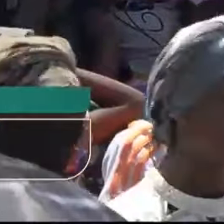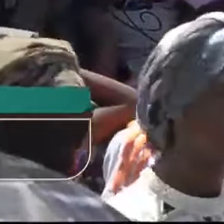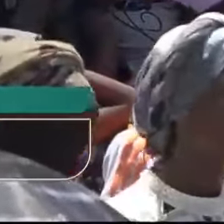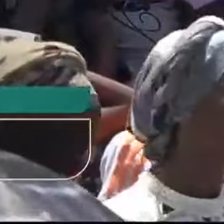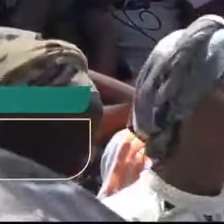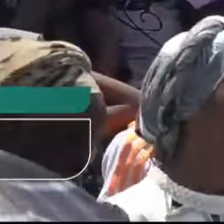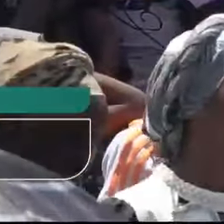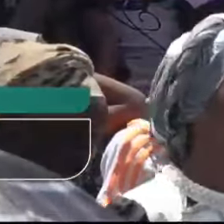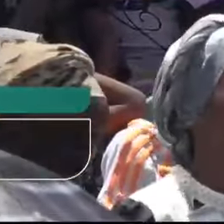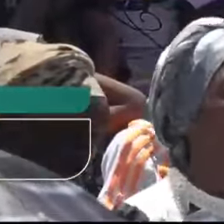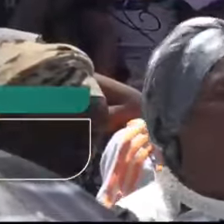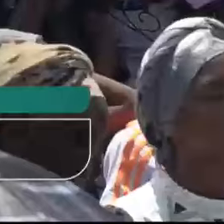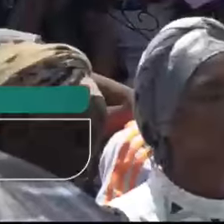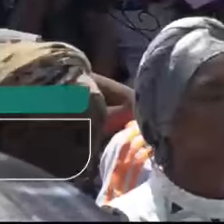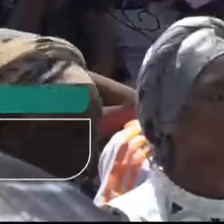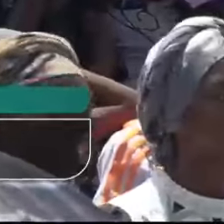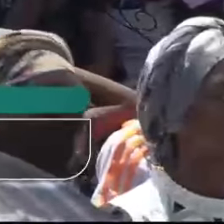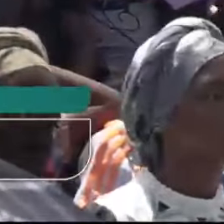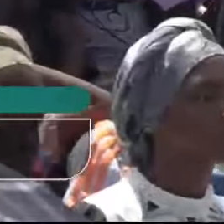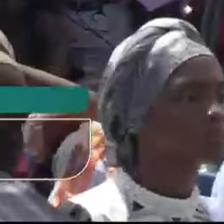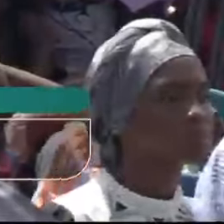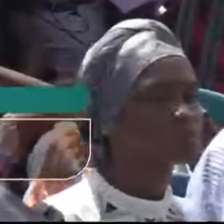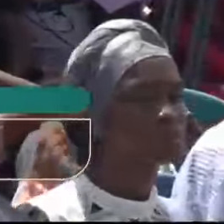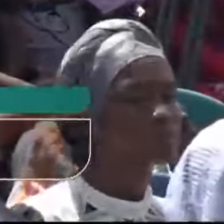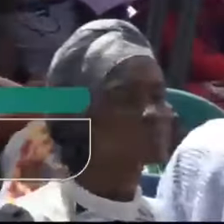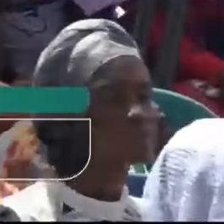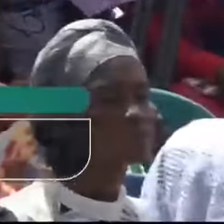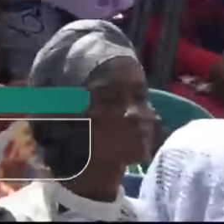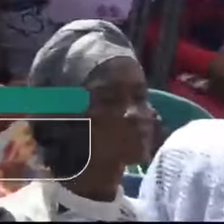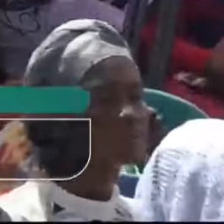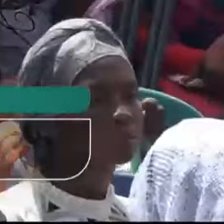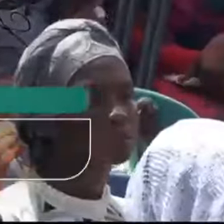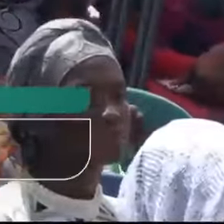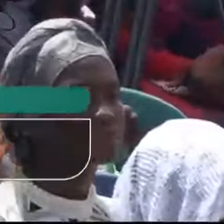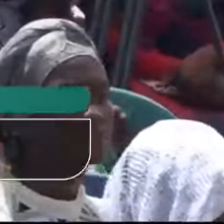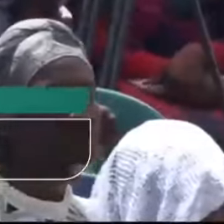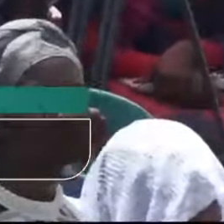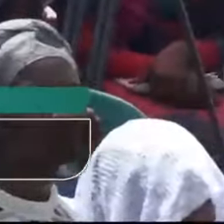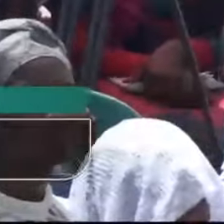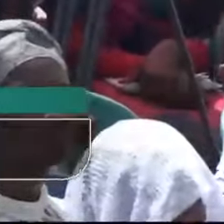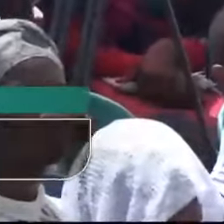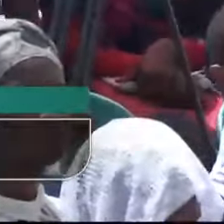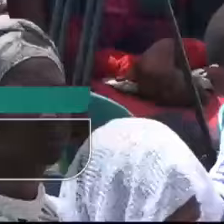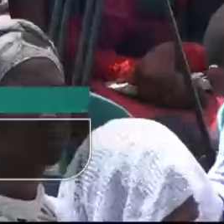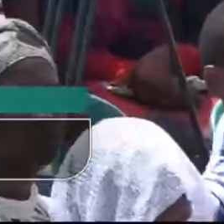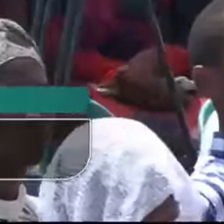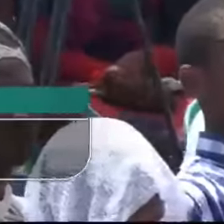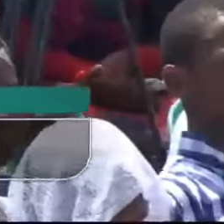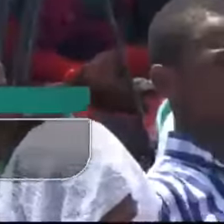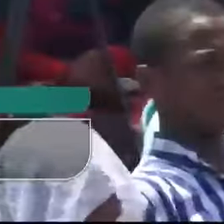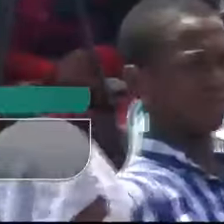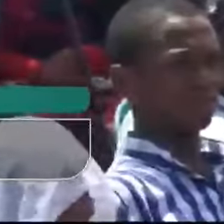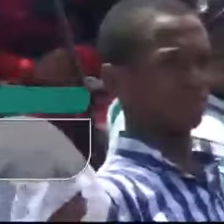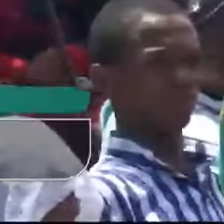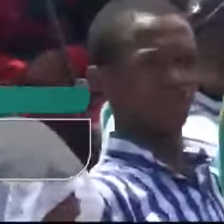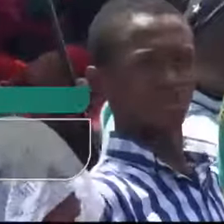in bringing many followers to glory, in bringing many believers to glory. That's what he wants to do, and